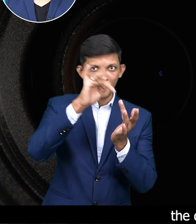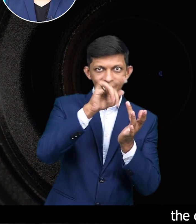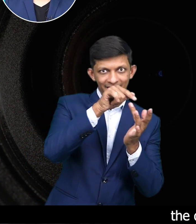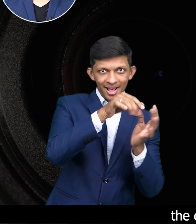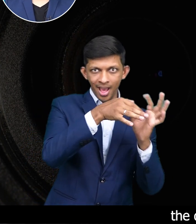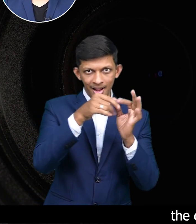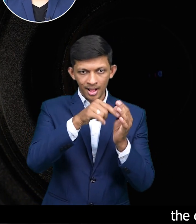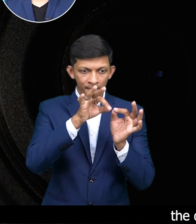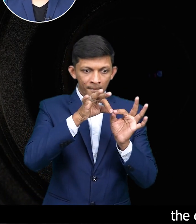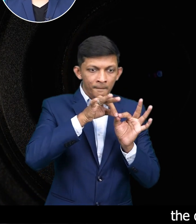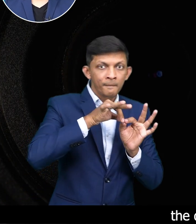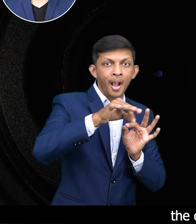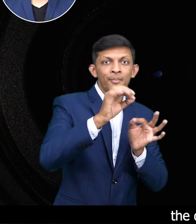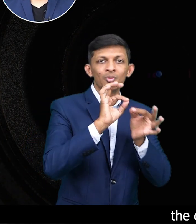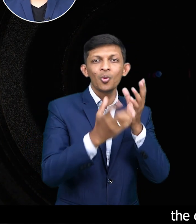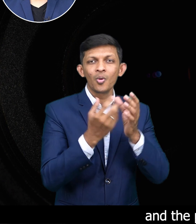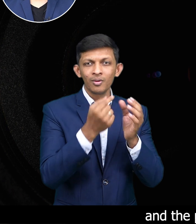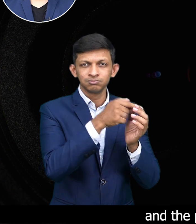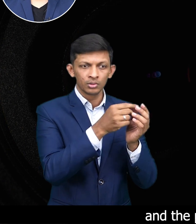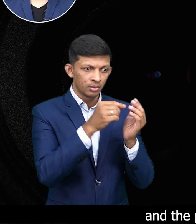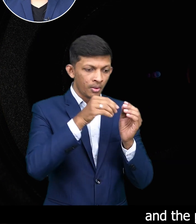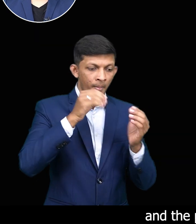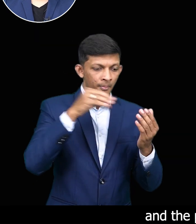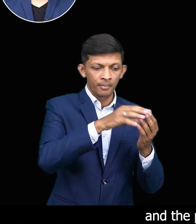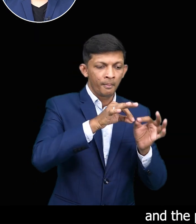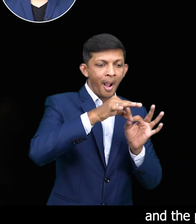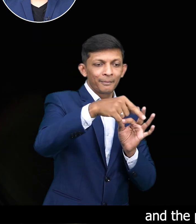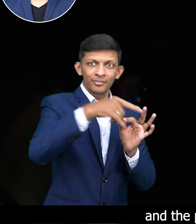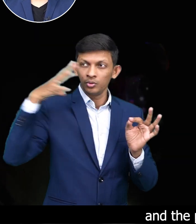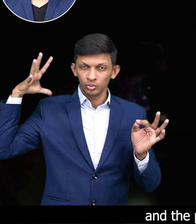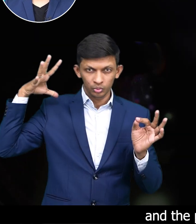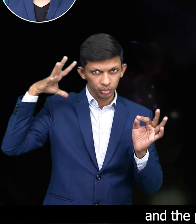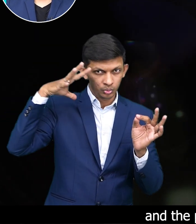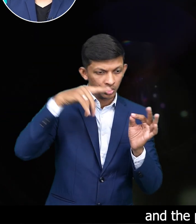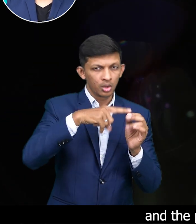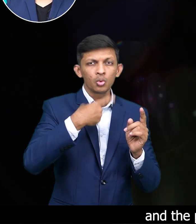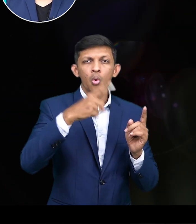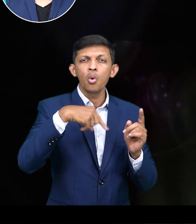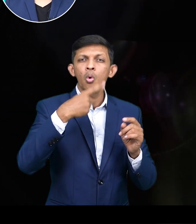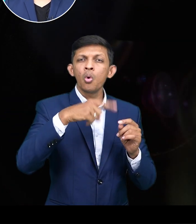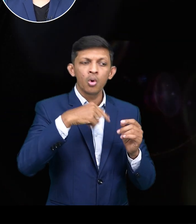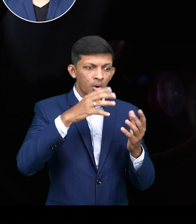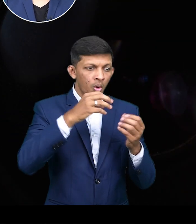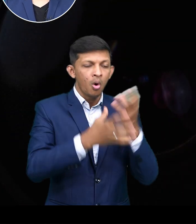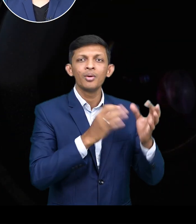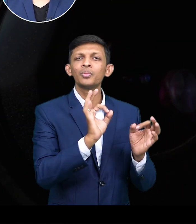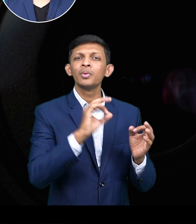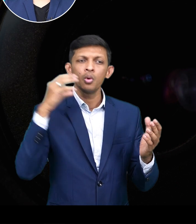Adjust the distance between the lens and the paper till you get a bright spot on the